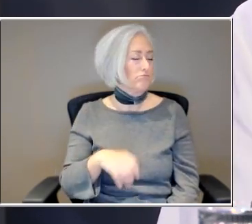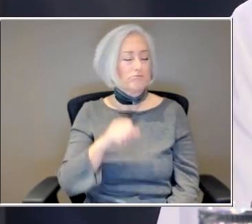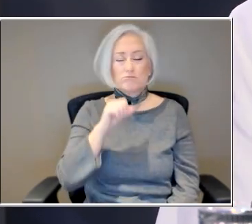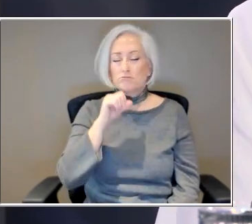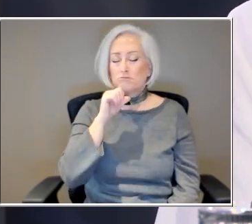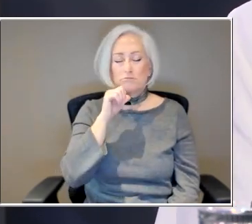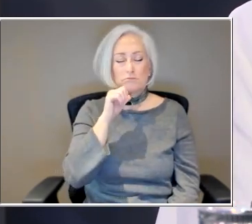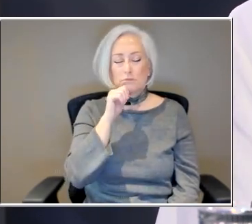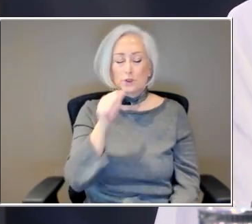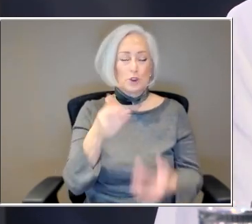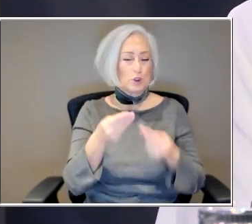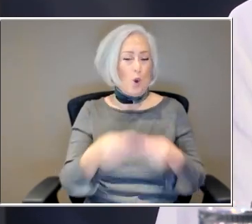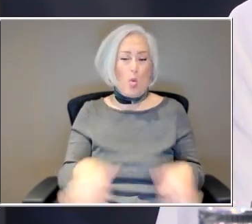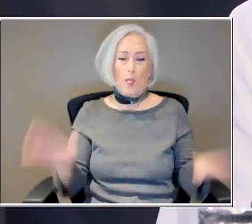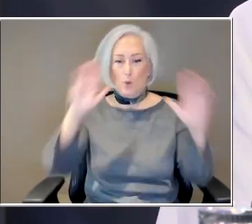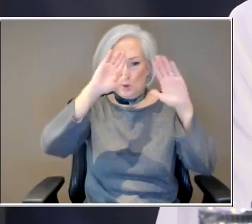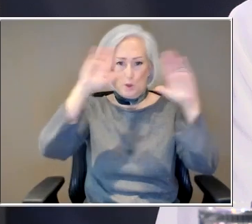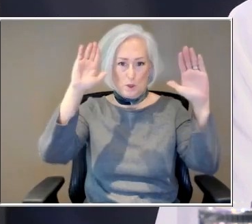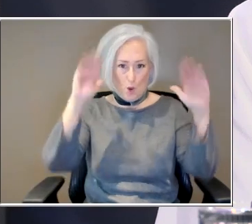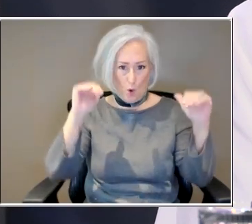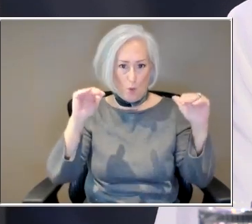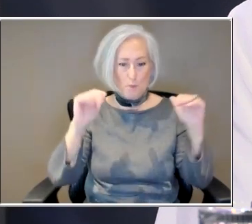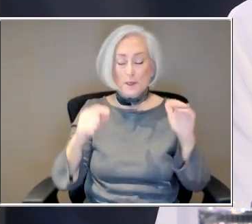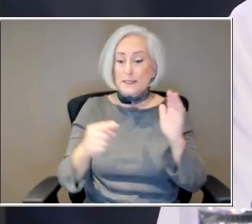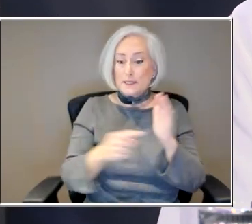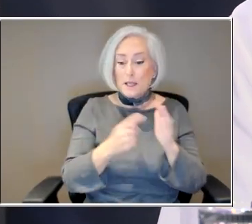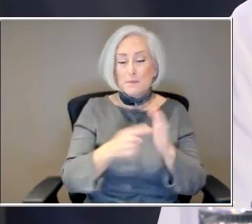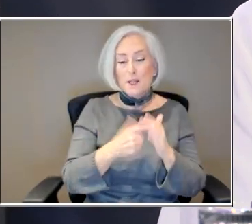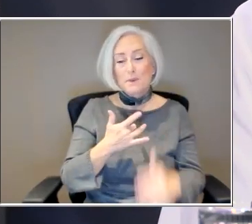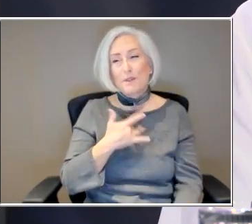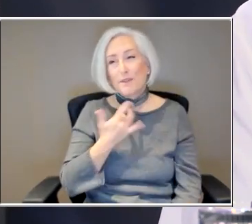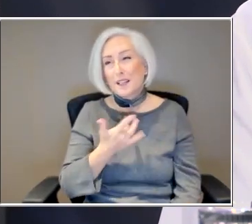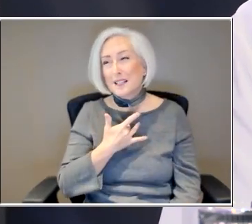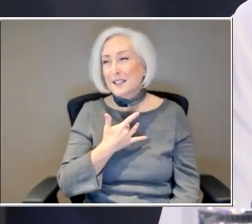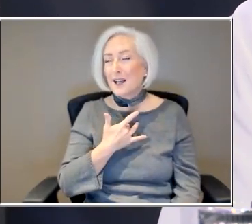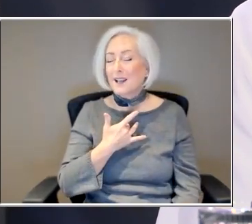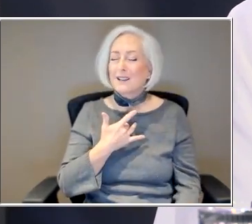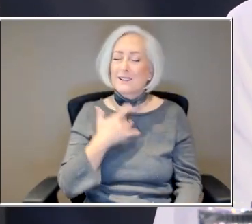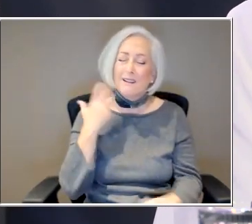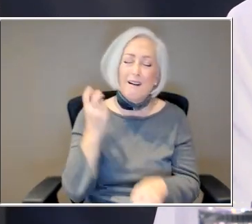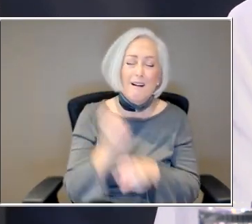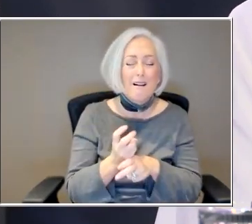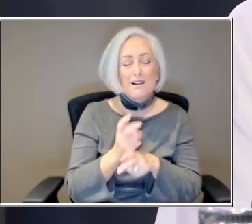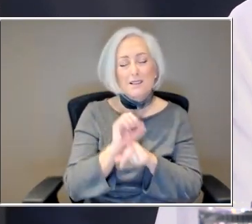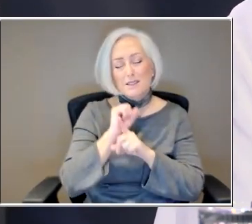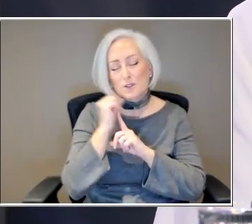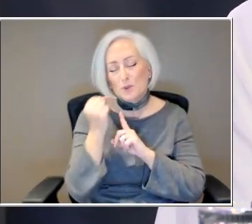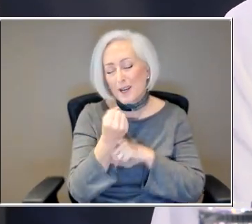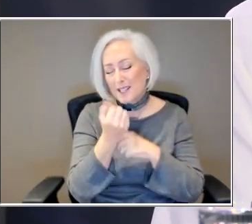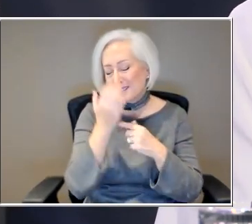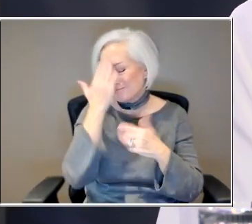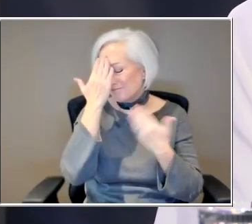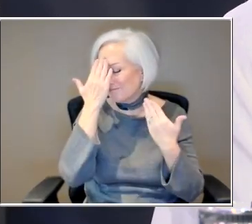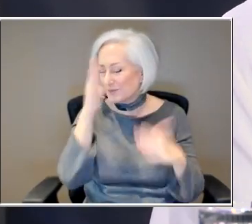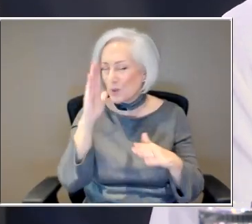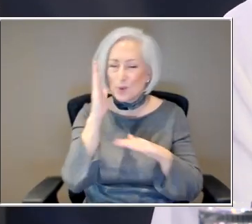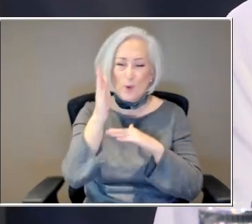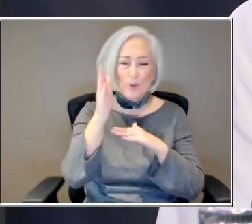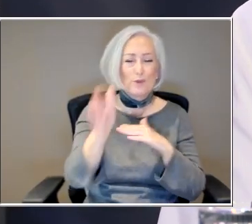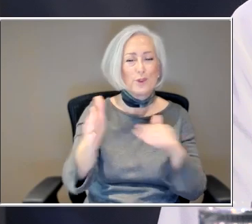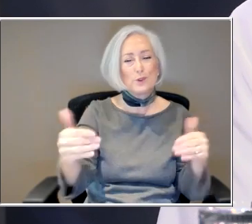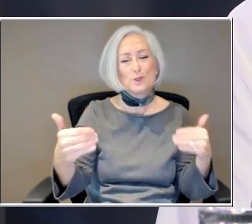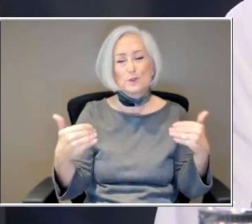you feel like it's a really difficult situation. You don't know what the future looks like, but hang in there. All the things that we're